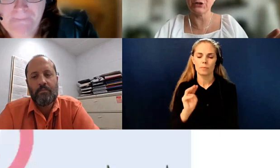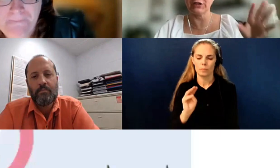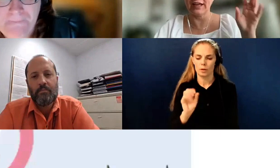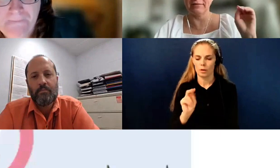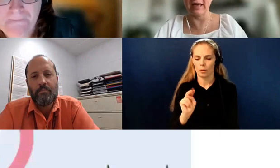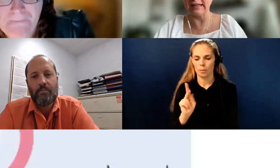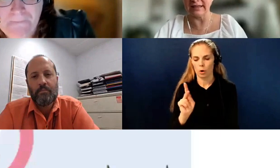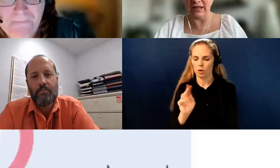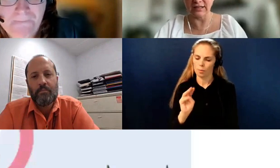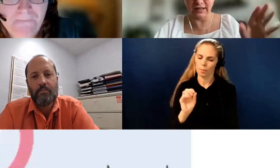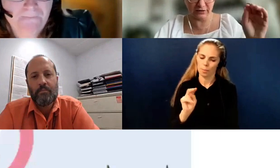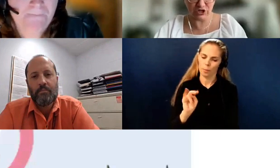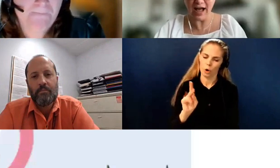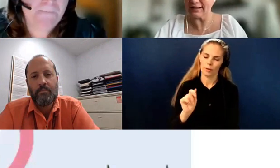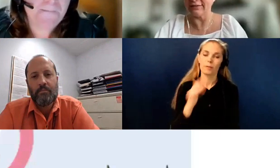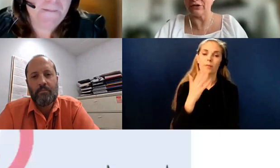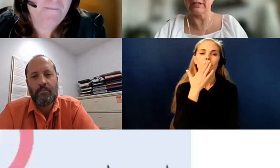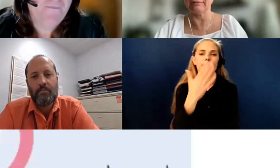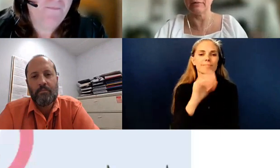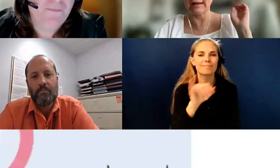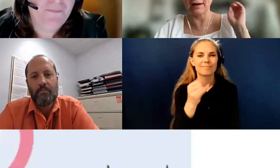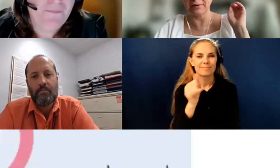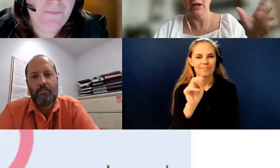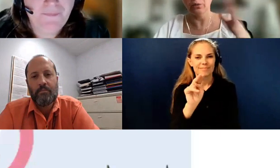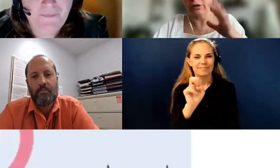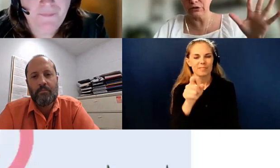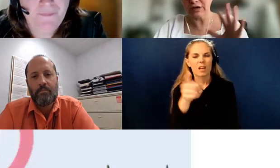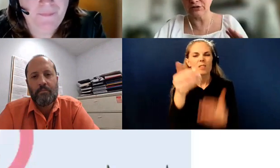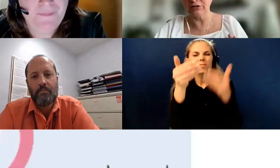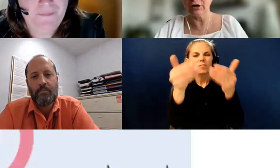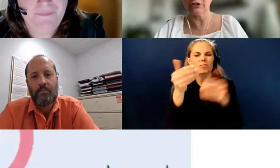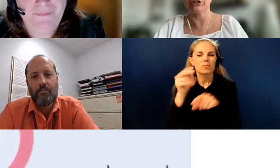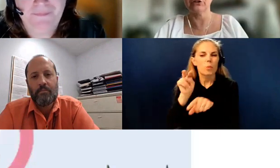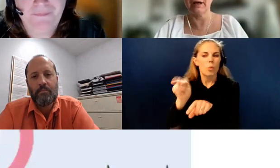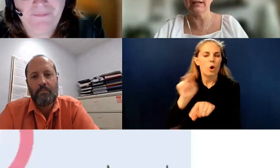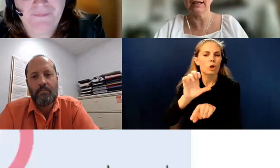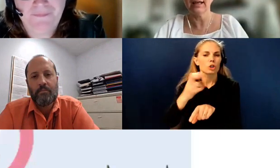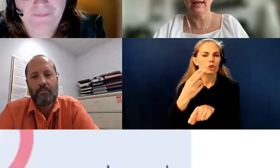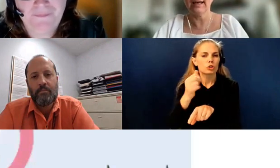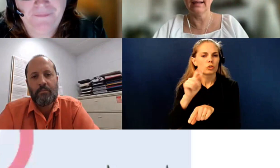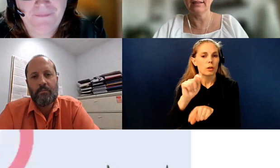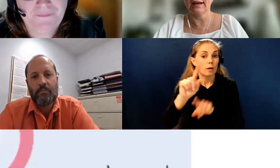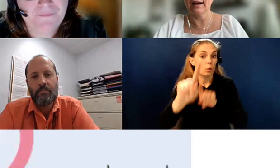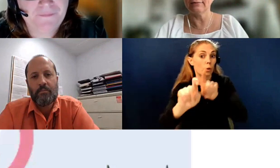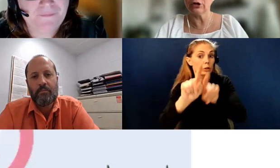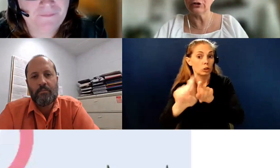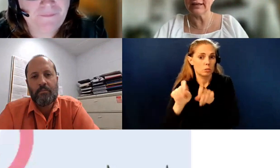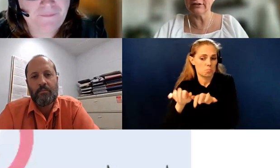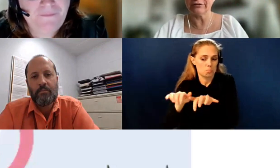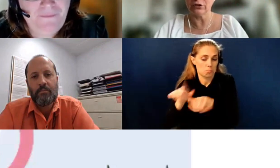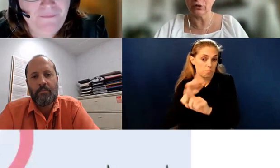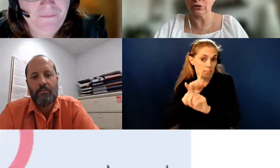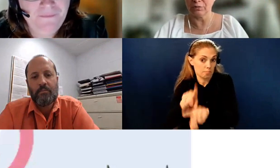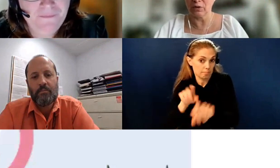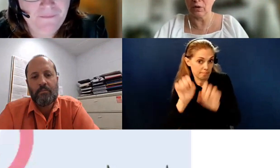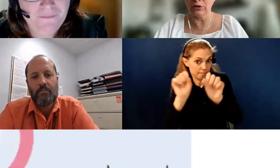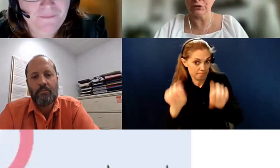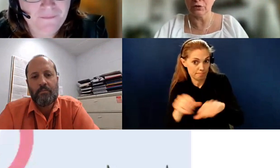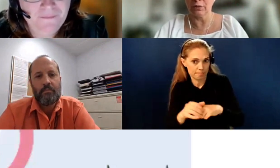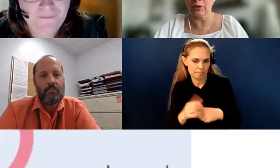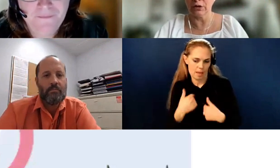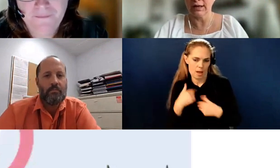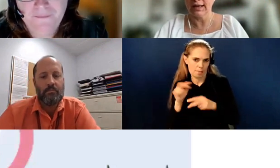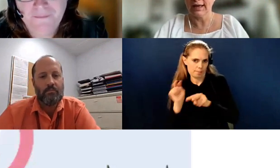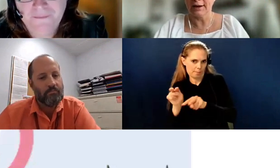to answer them in the chat. If you see them coming up, we will try to monitor as well. And I'm going to give the floor to Paul.